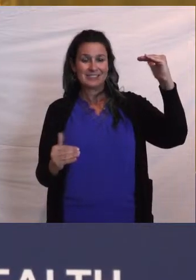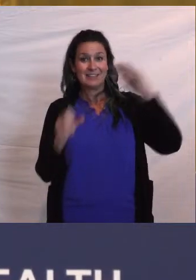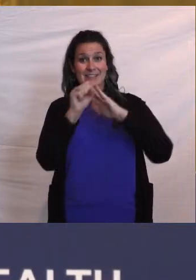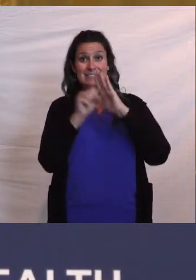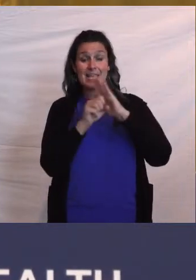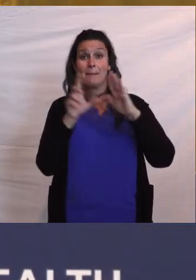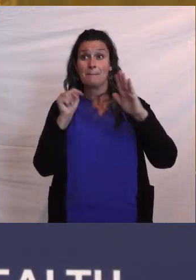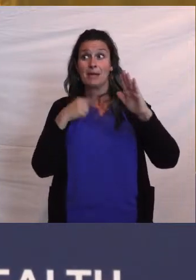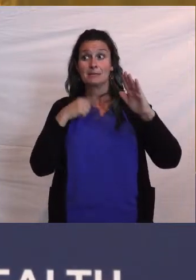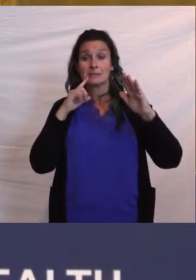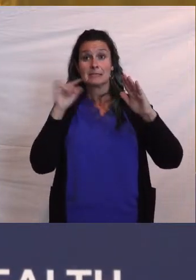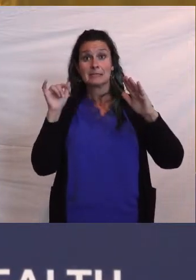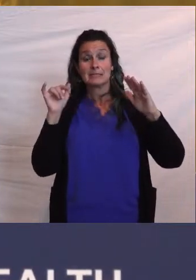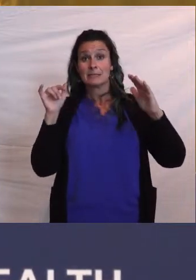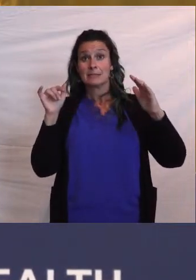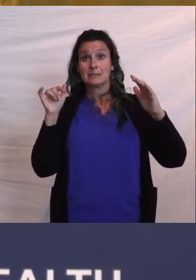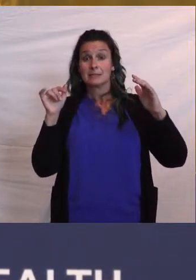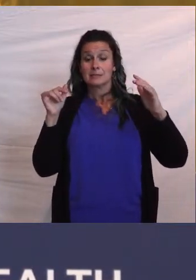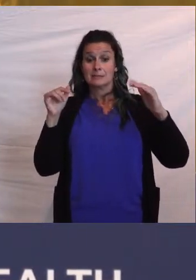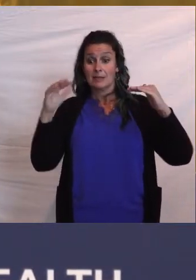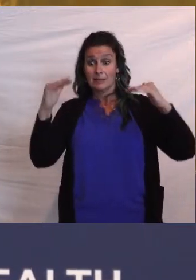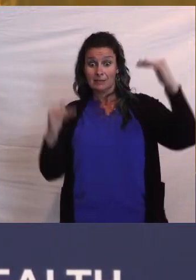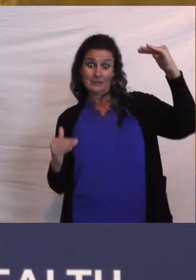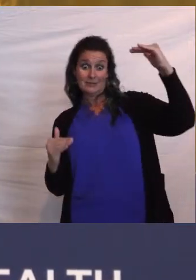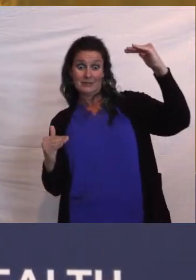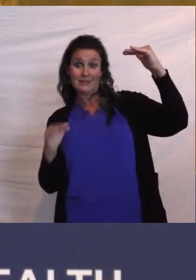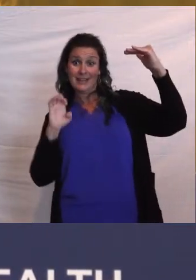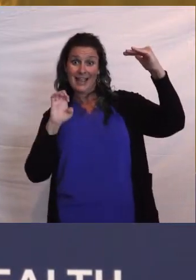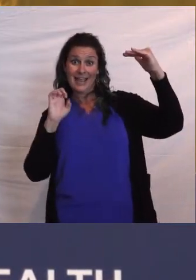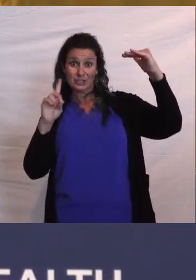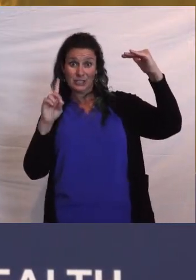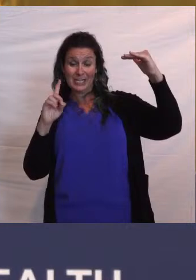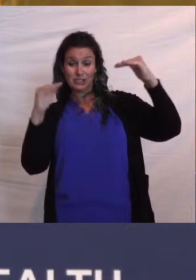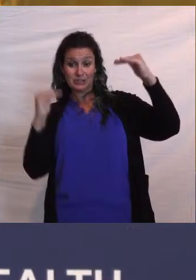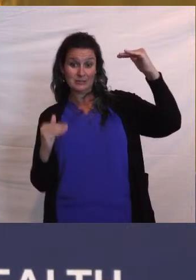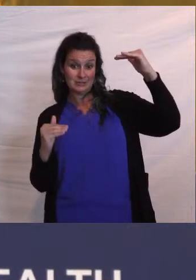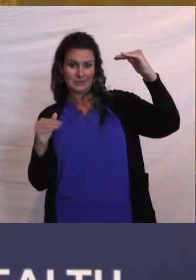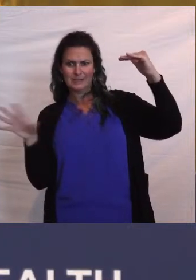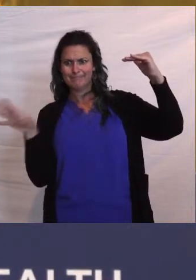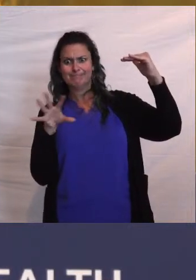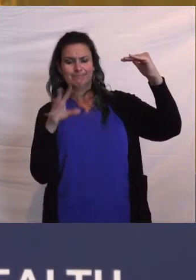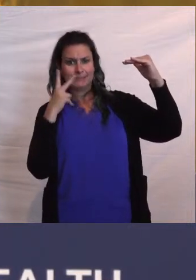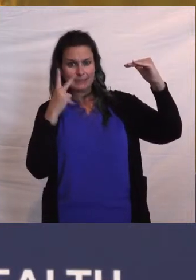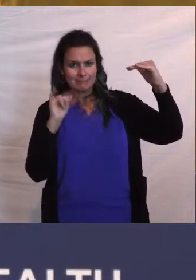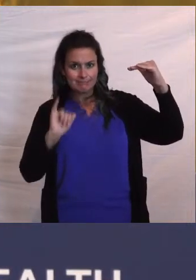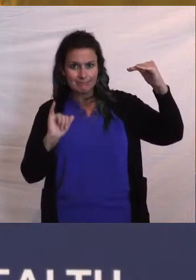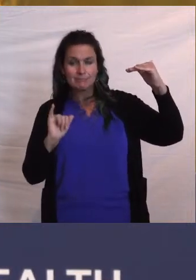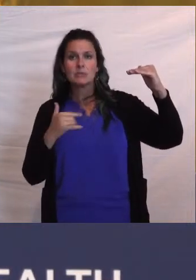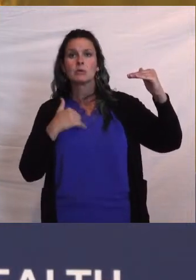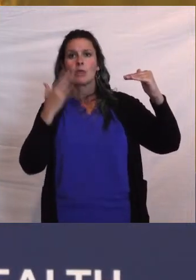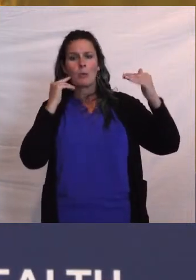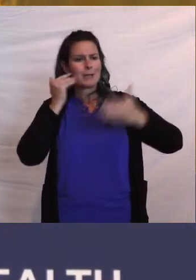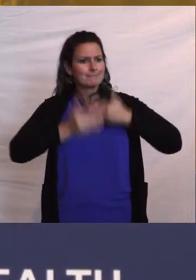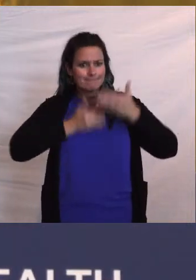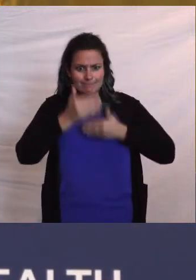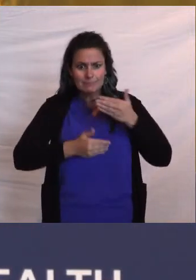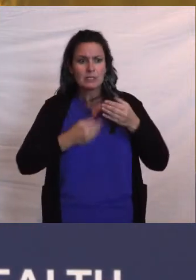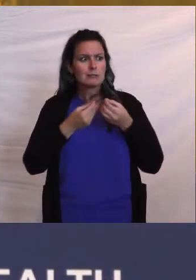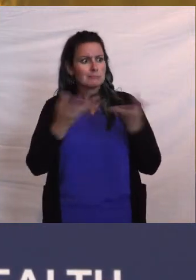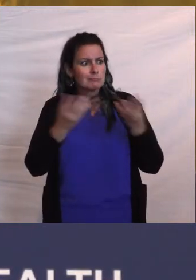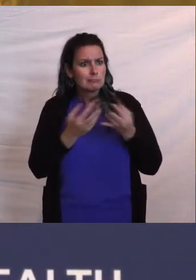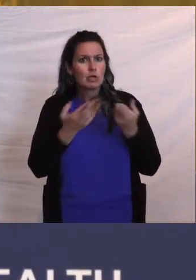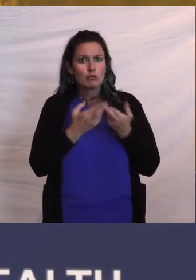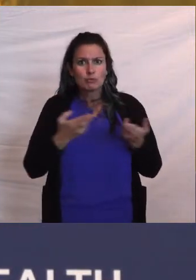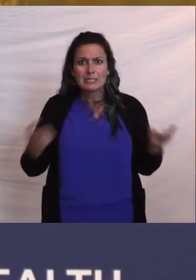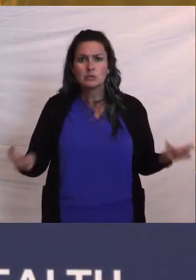but it's laid them bare, and among the inequities are in education. It's the animating reason why we plow the resources that